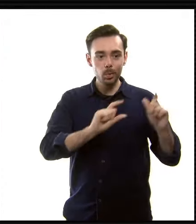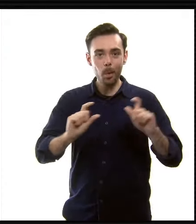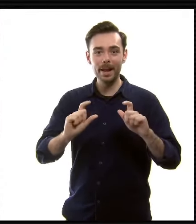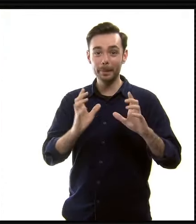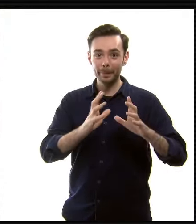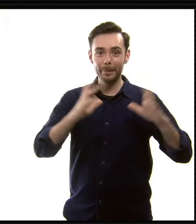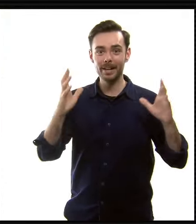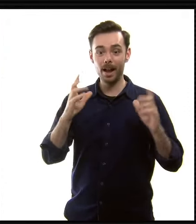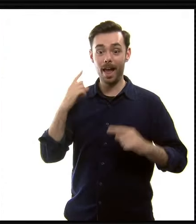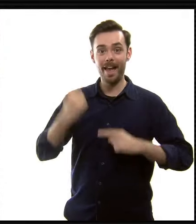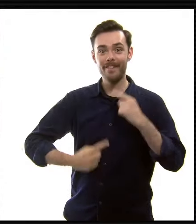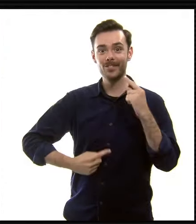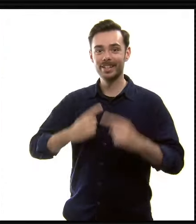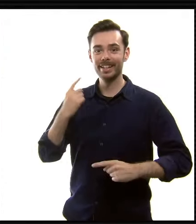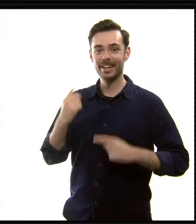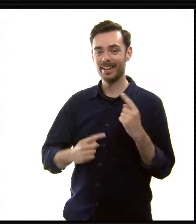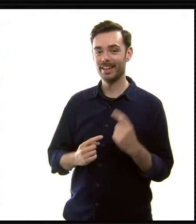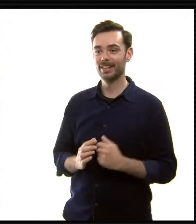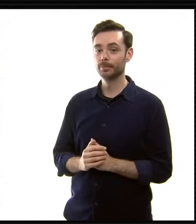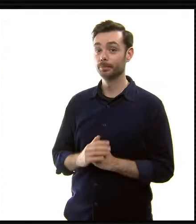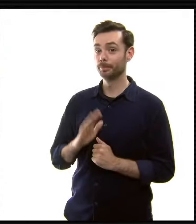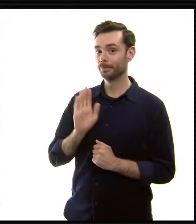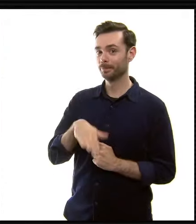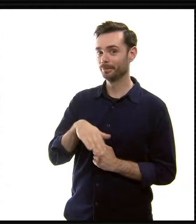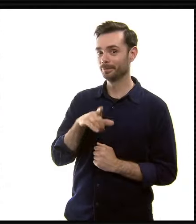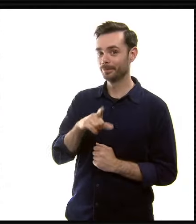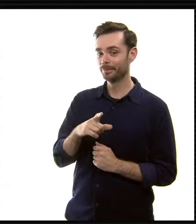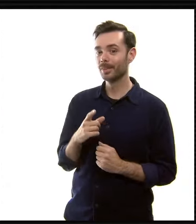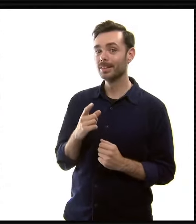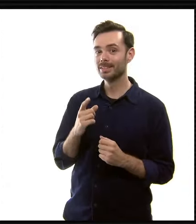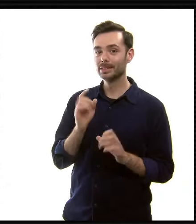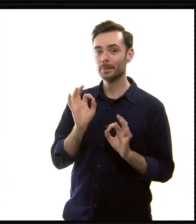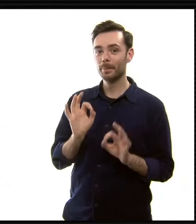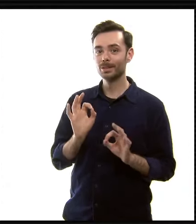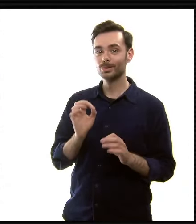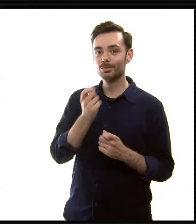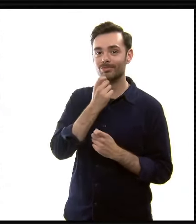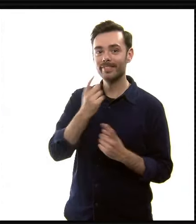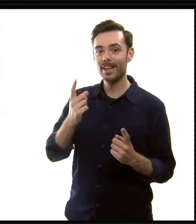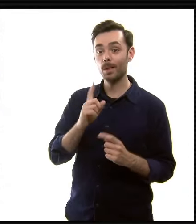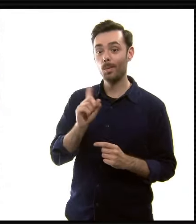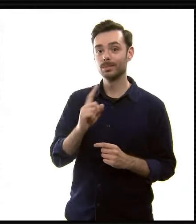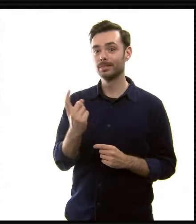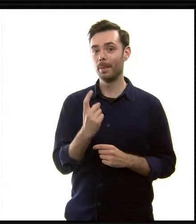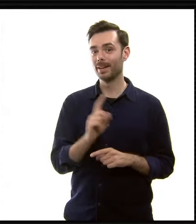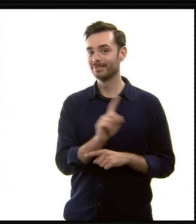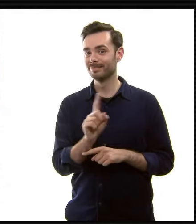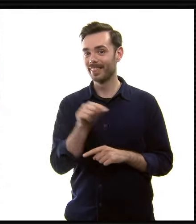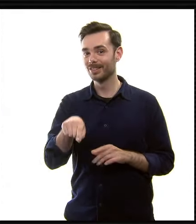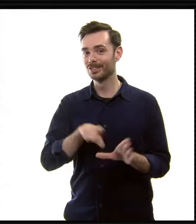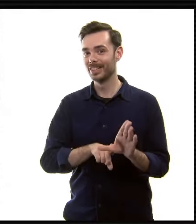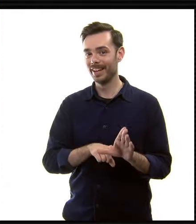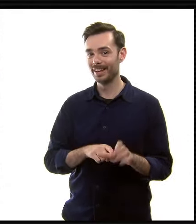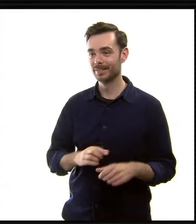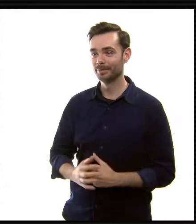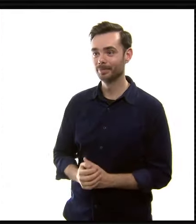just for you, here's a special sneak peek of what's coming later this year. Ninjago!